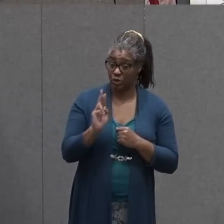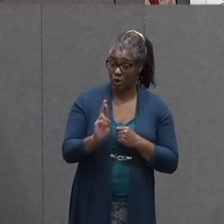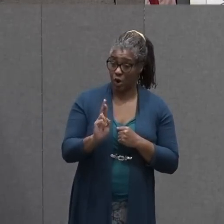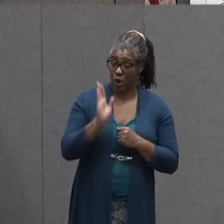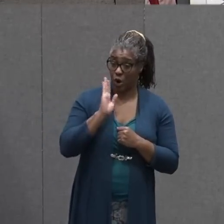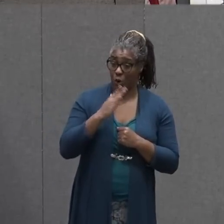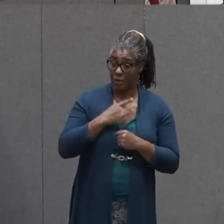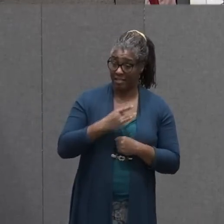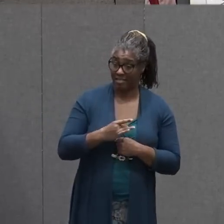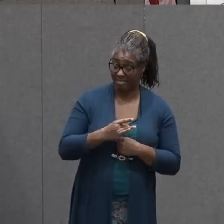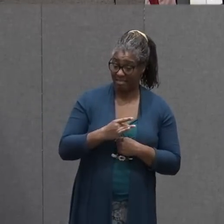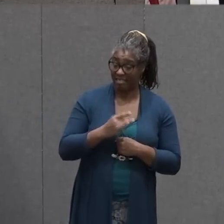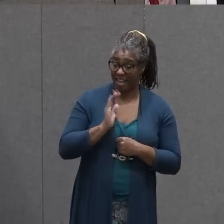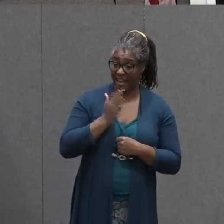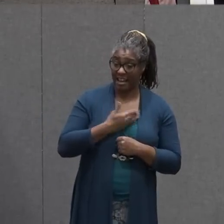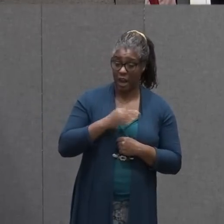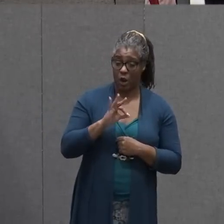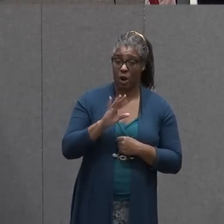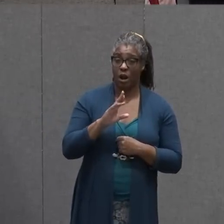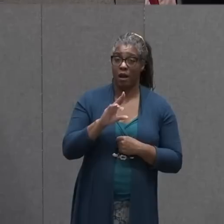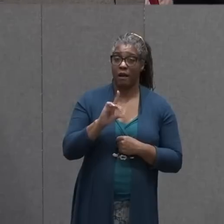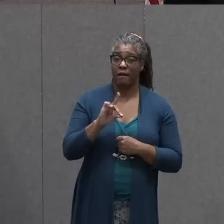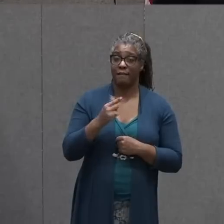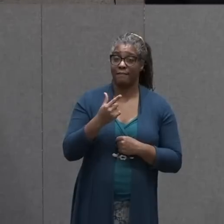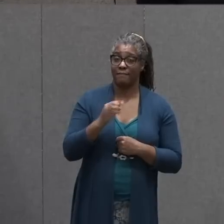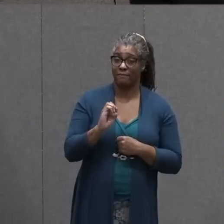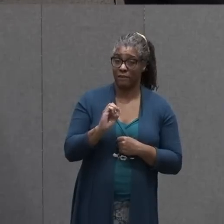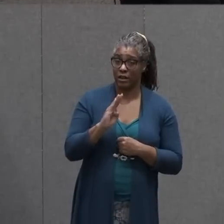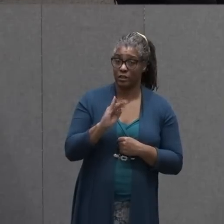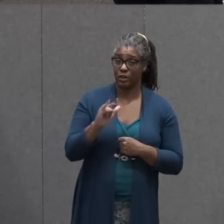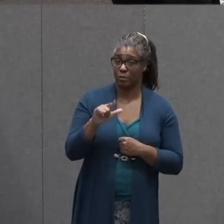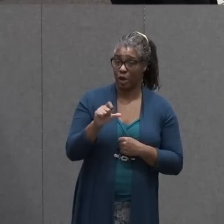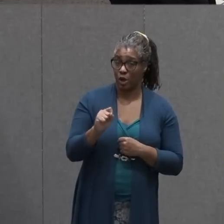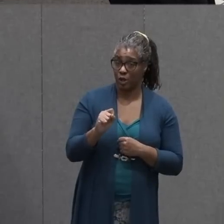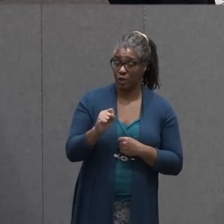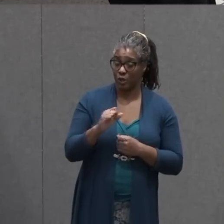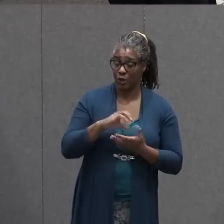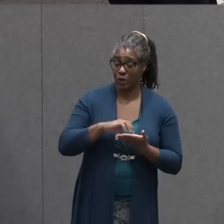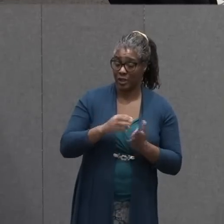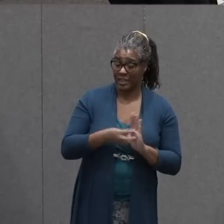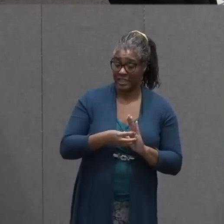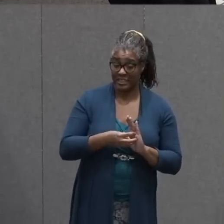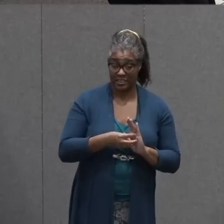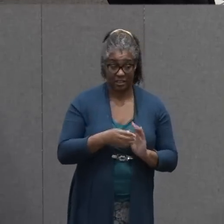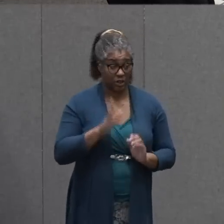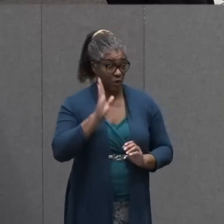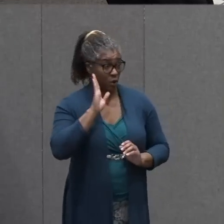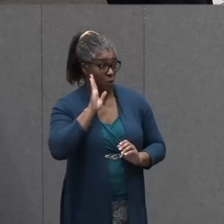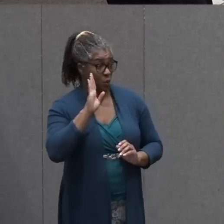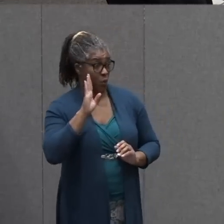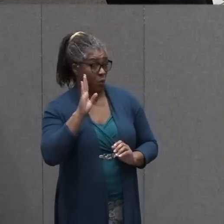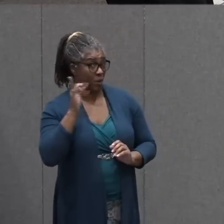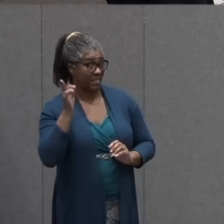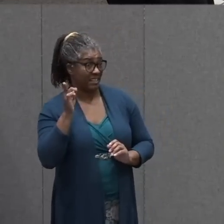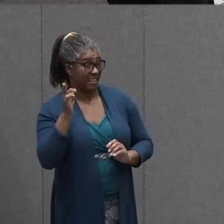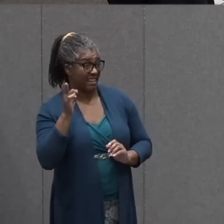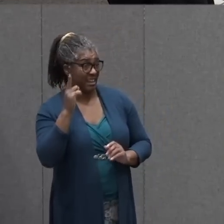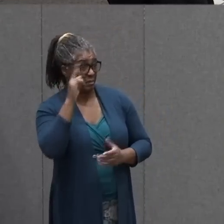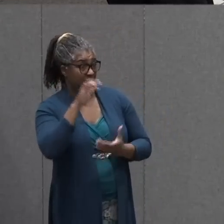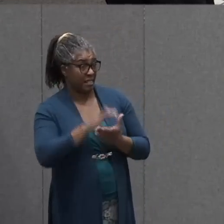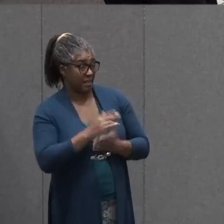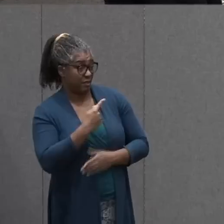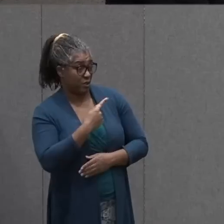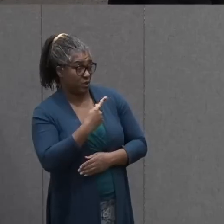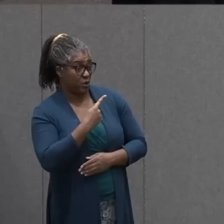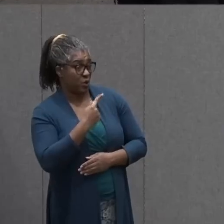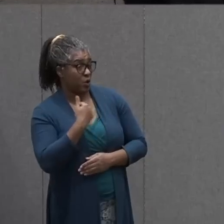these fudge ball cookies? Do you think he's going to believe us that we tell him that we did not use an oven? I don't know. Maybe we